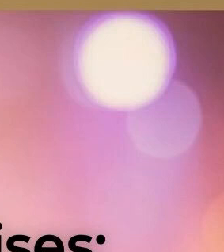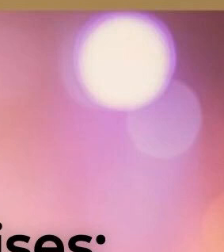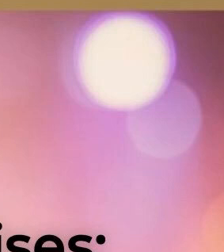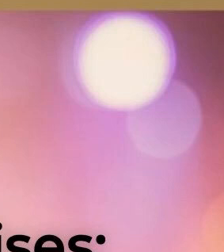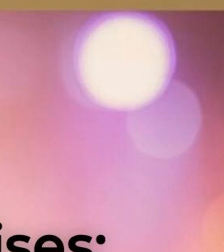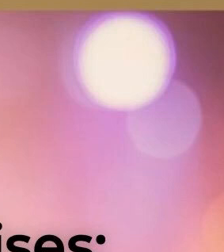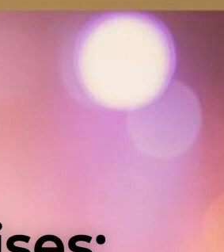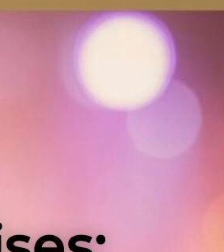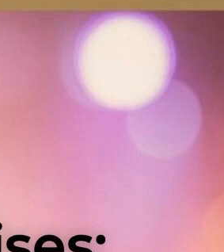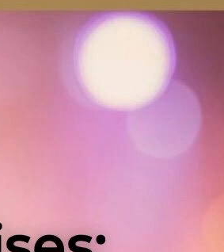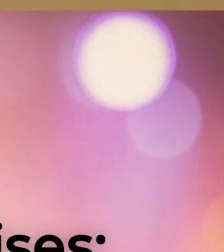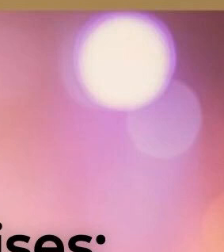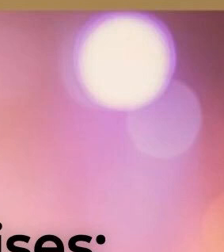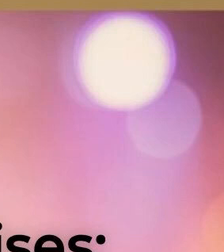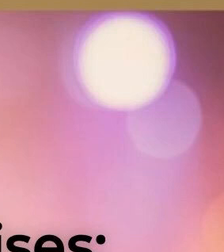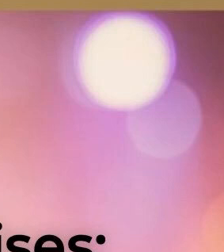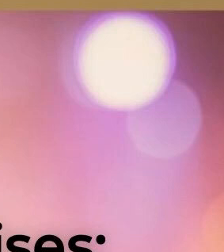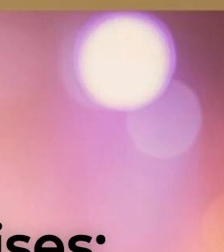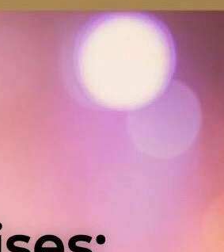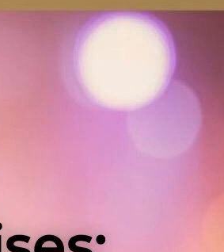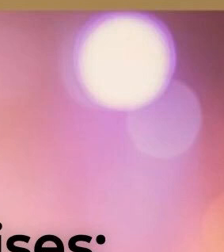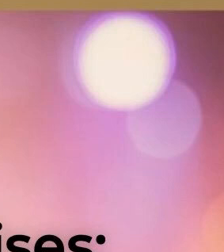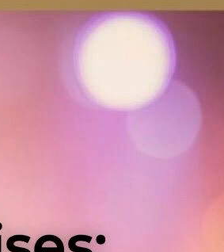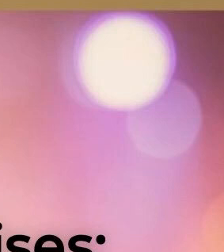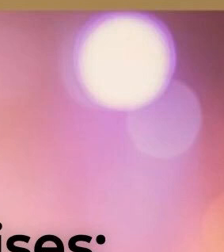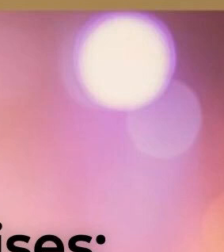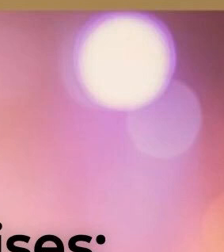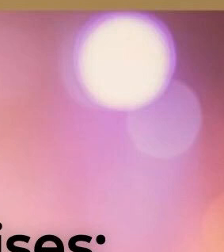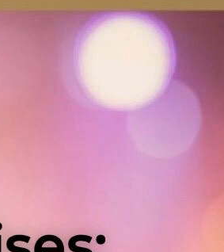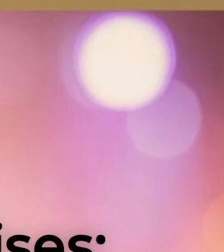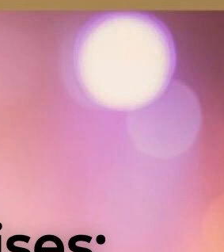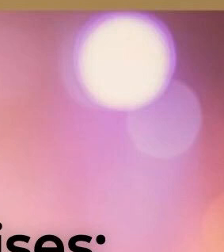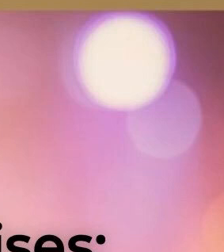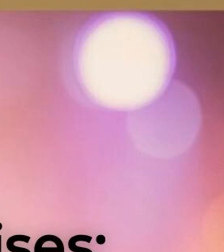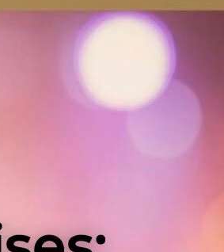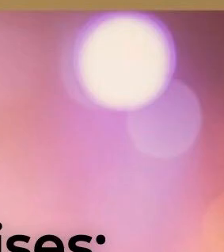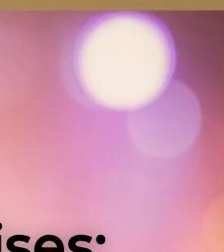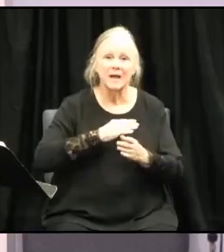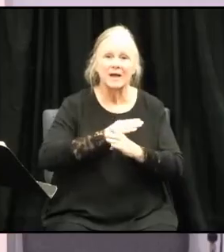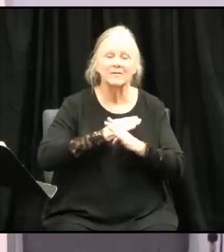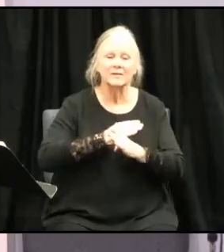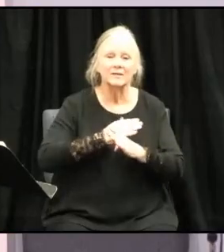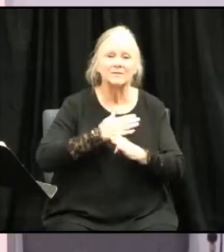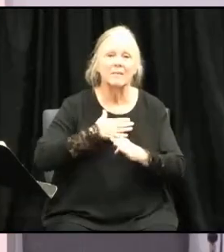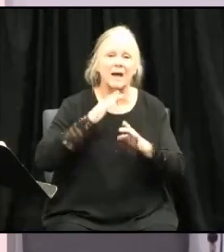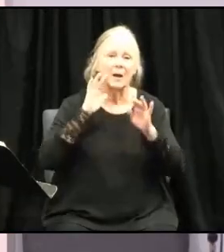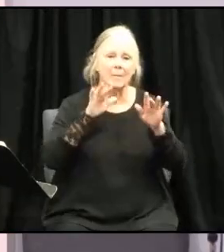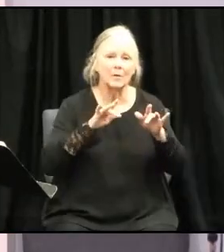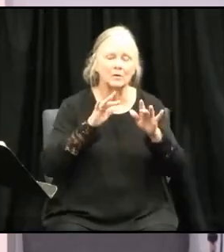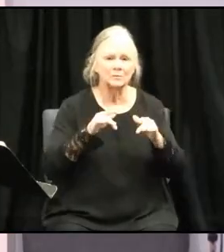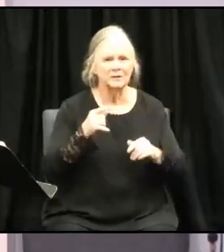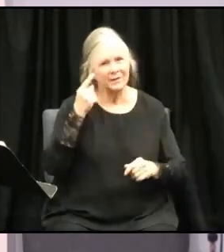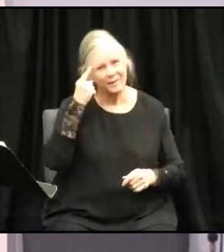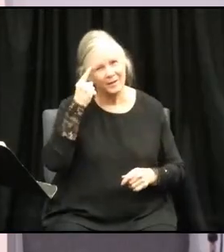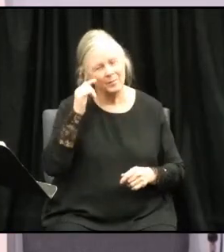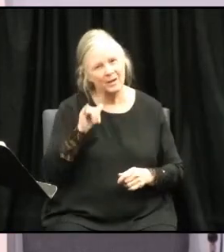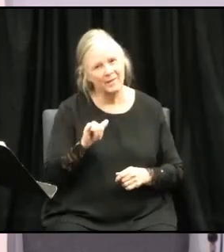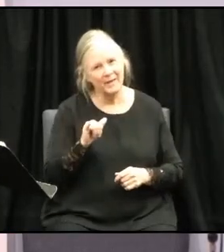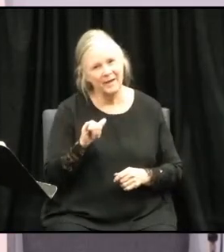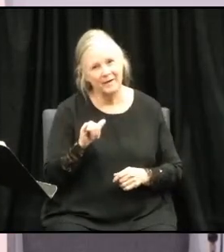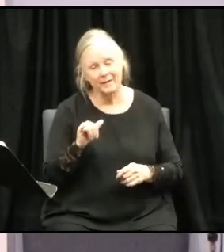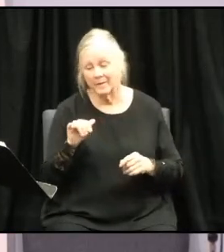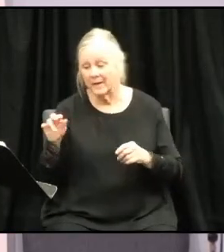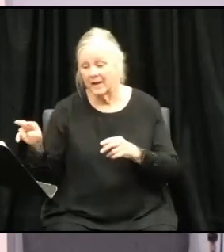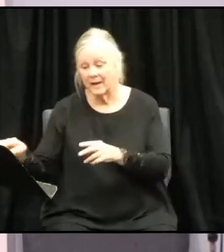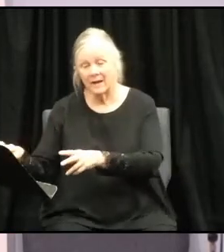I will sing praises, for God is my defense, my God of mercy. Think about this with me in the context of which God